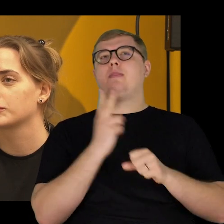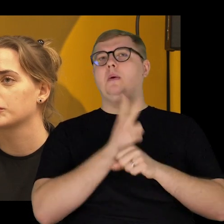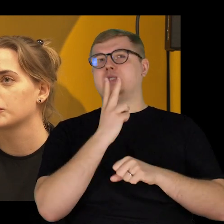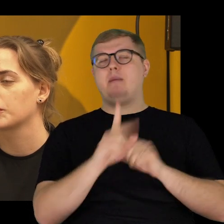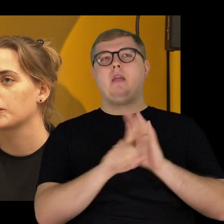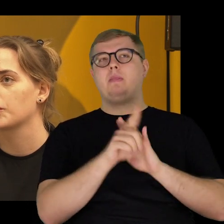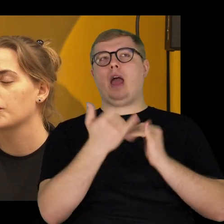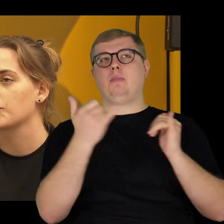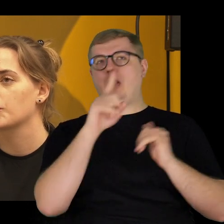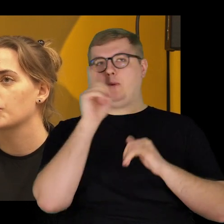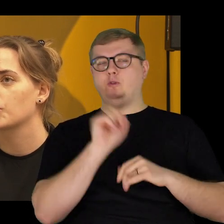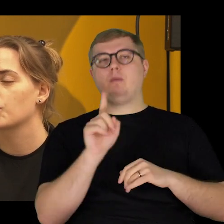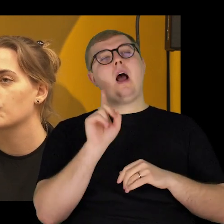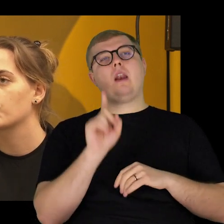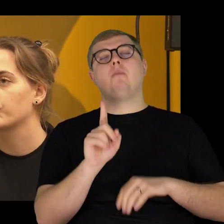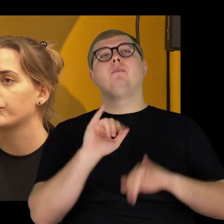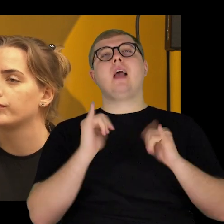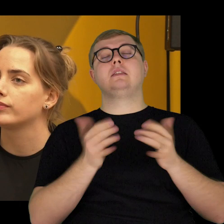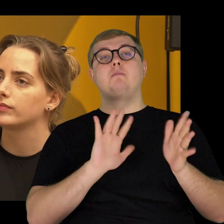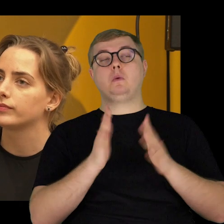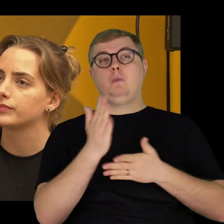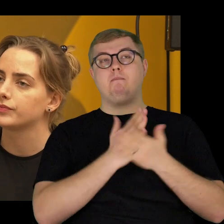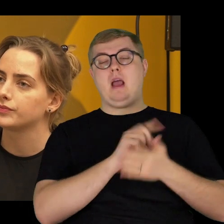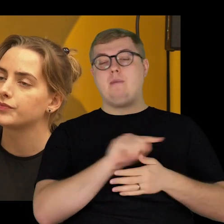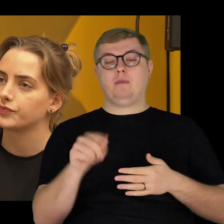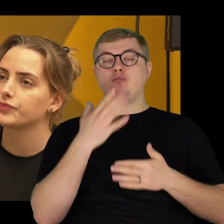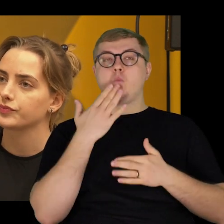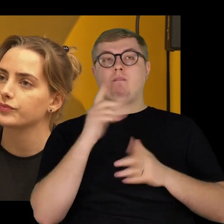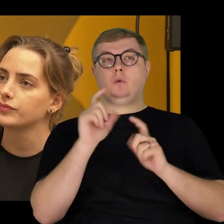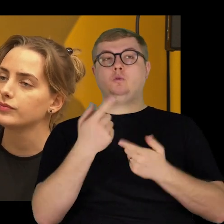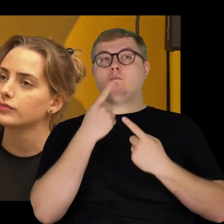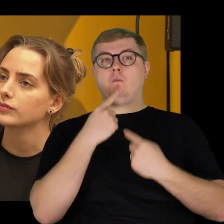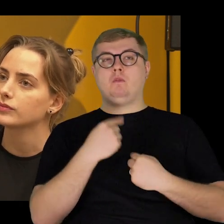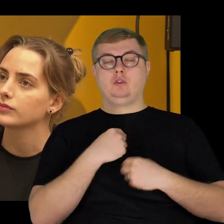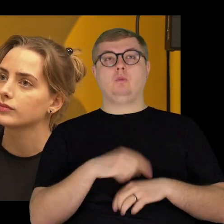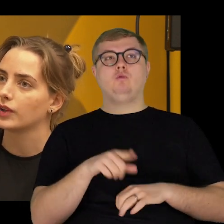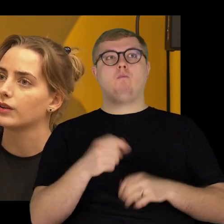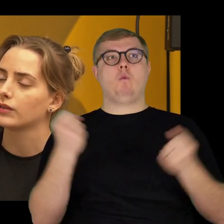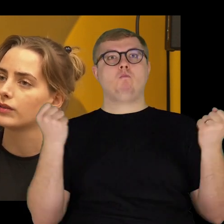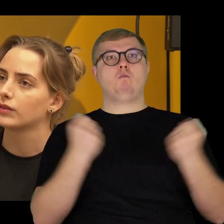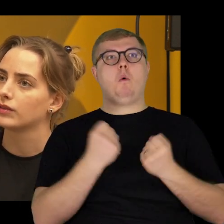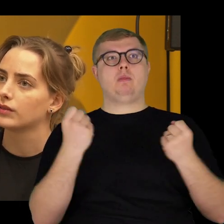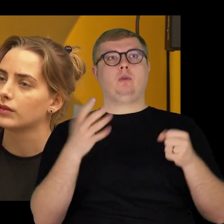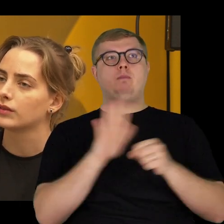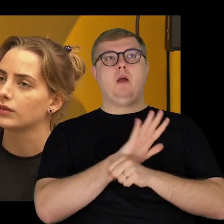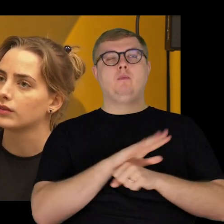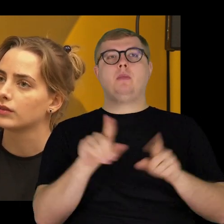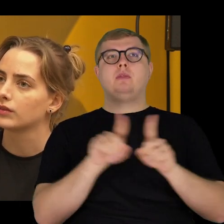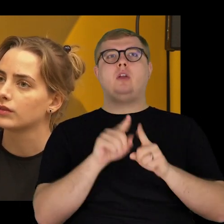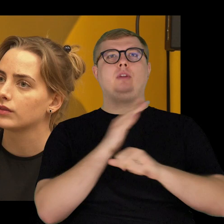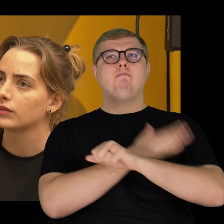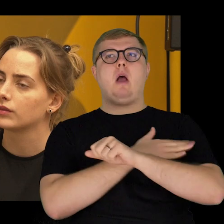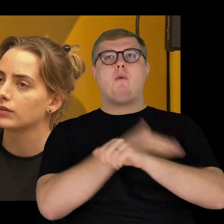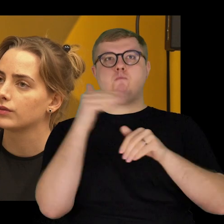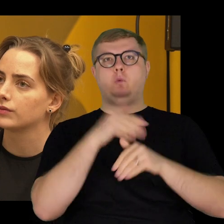do these maps, as you say, that they are powerful, can their power be kind of